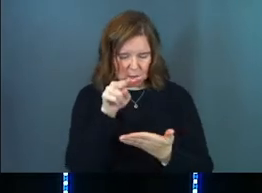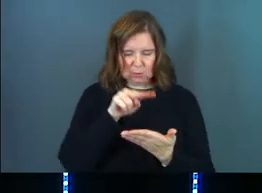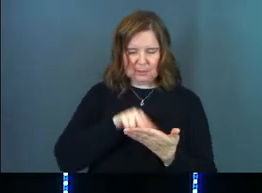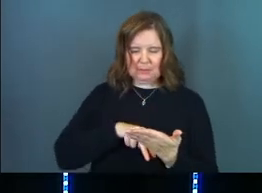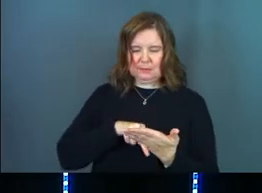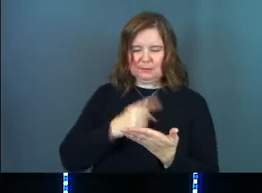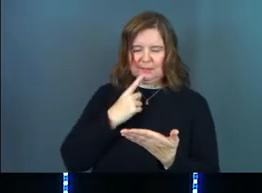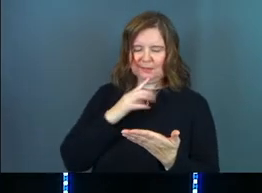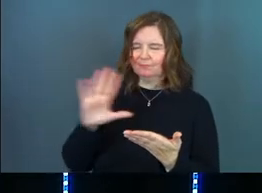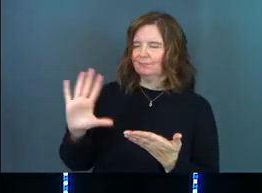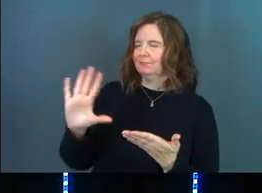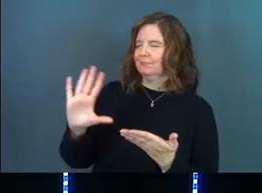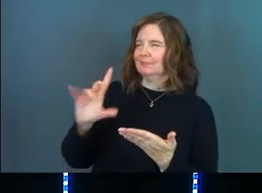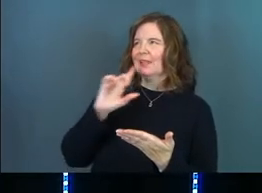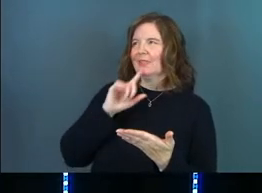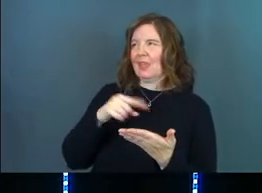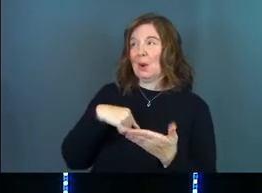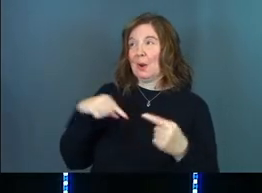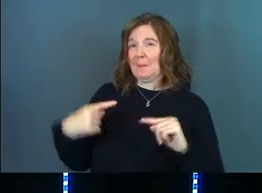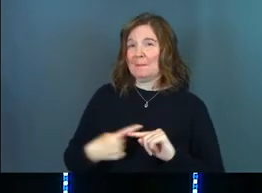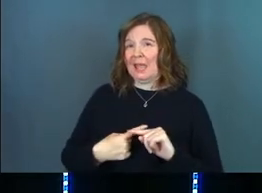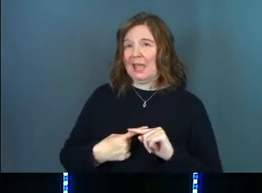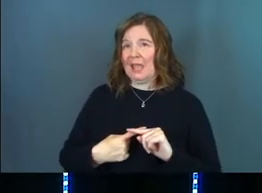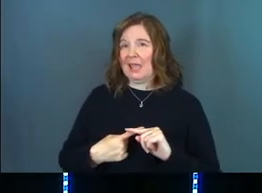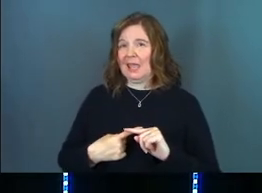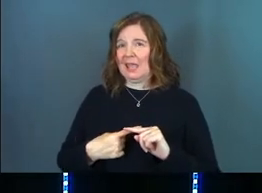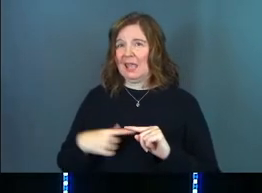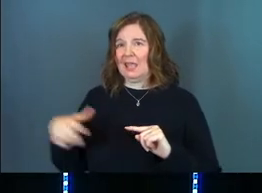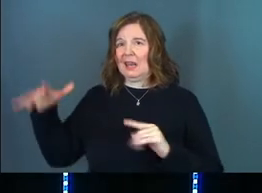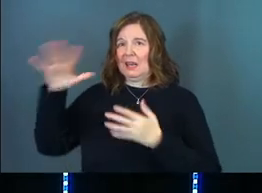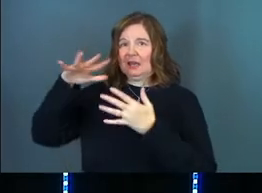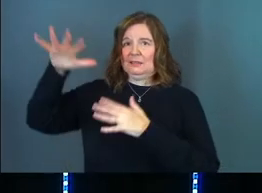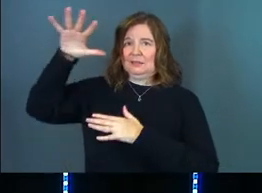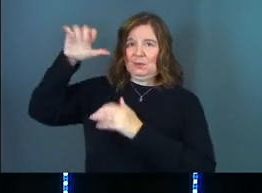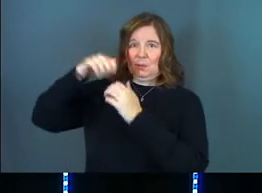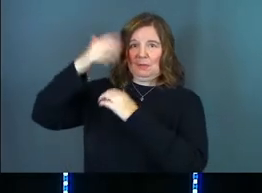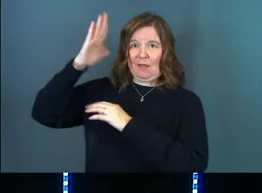through it and he says, listen, their pain is up here.